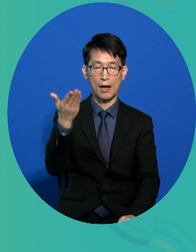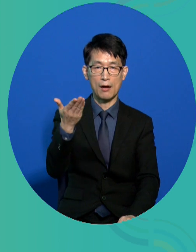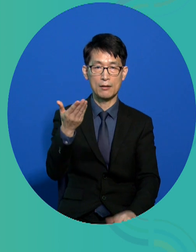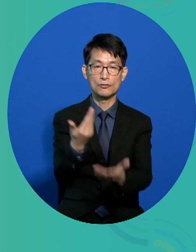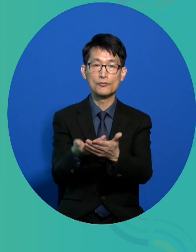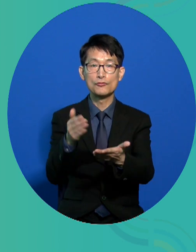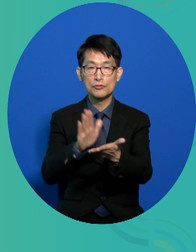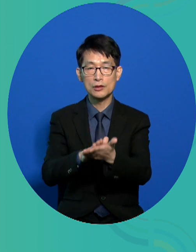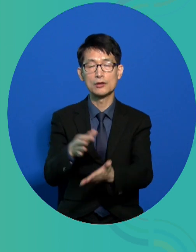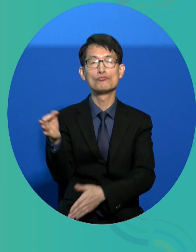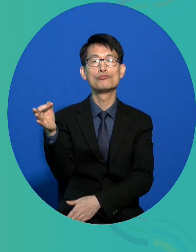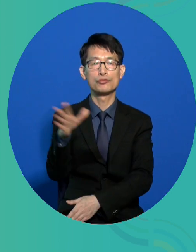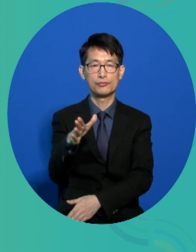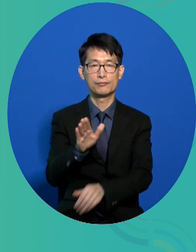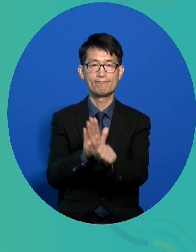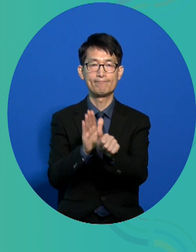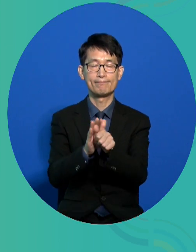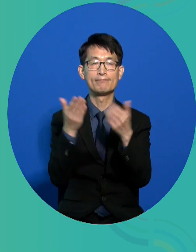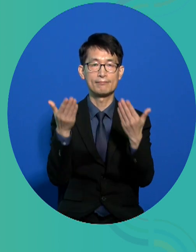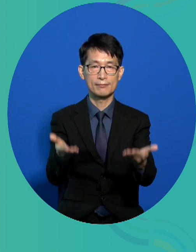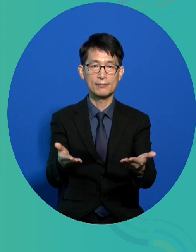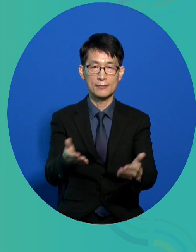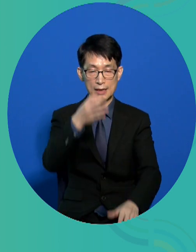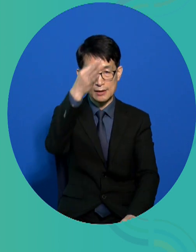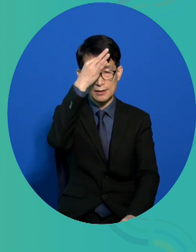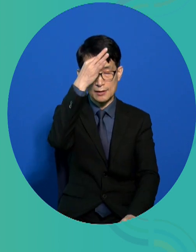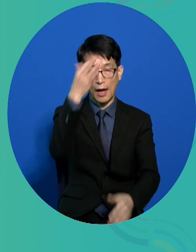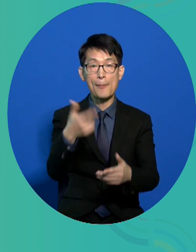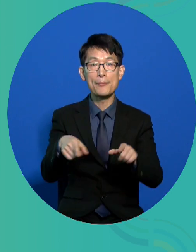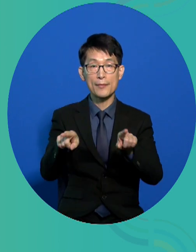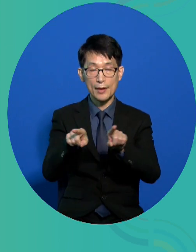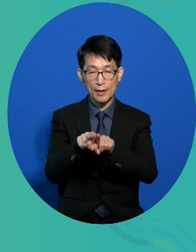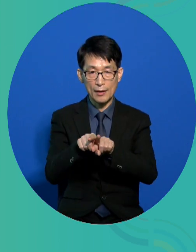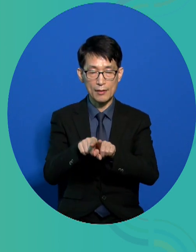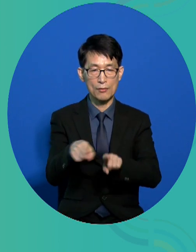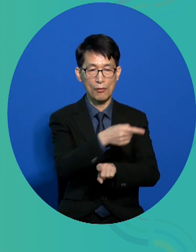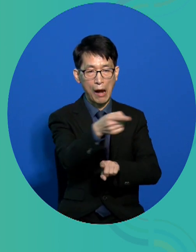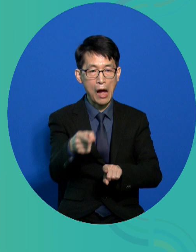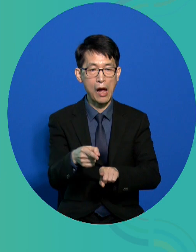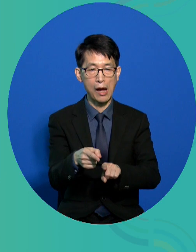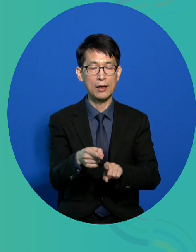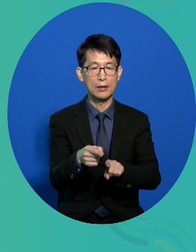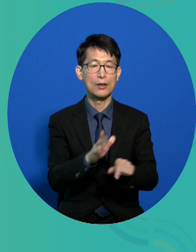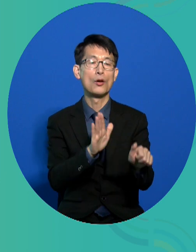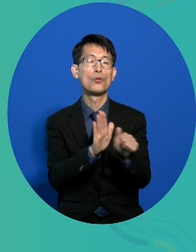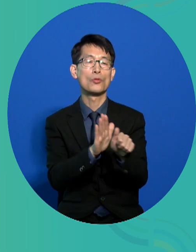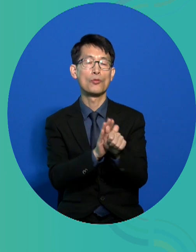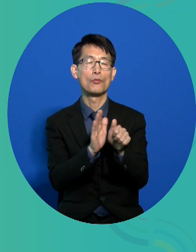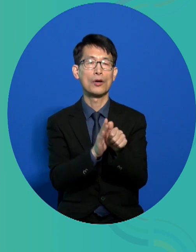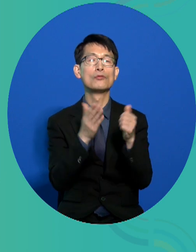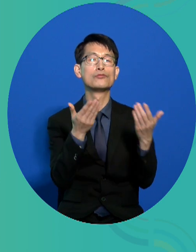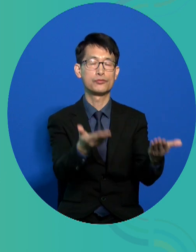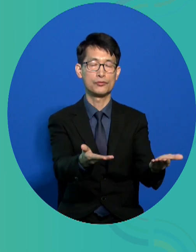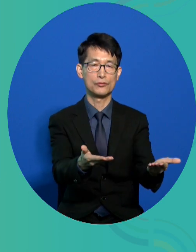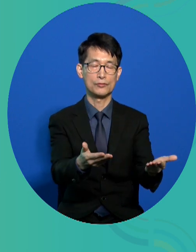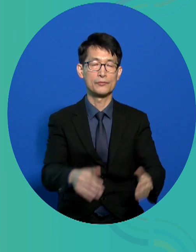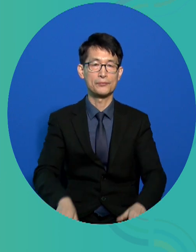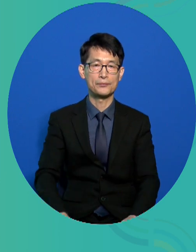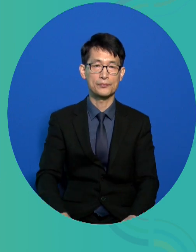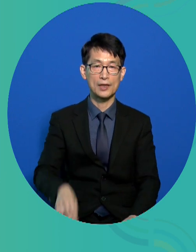100 technicians who also participated in these volunteer work. And so this is part of the